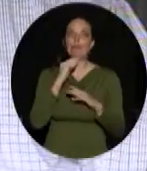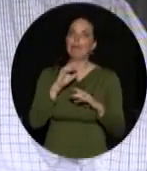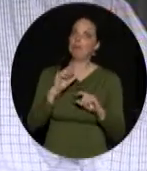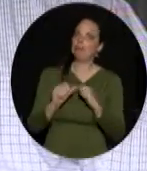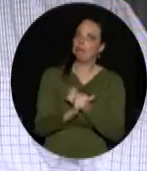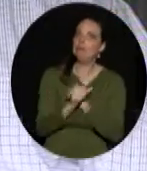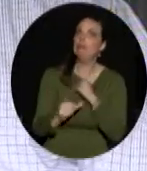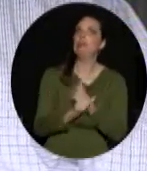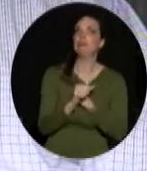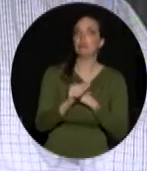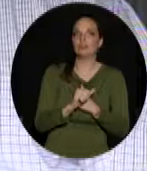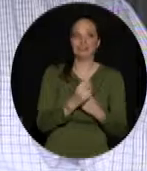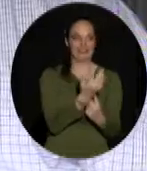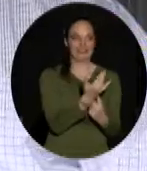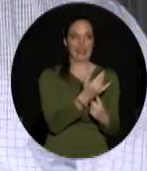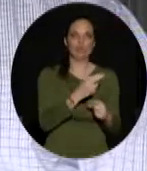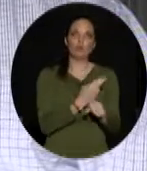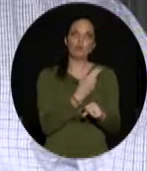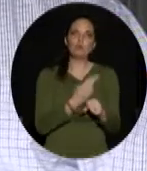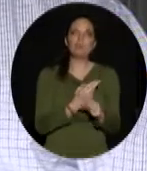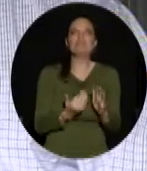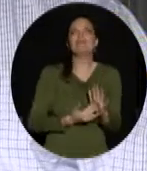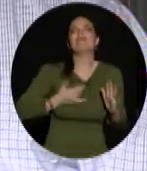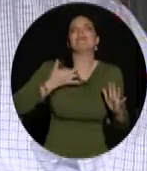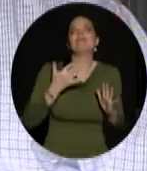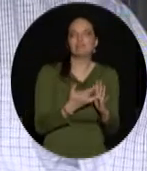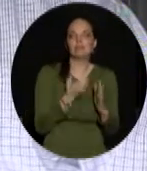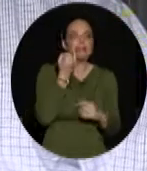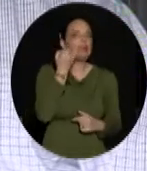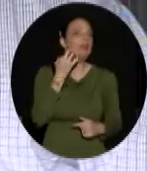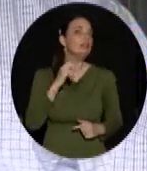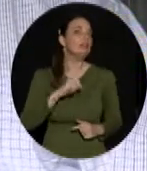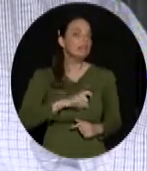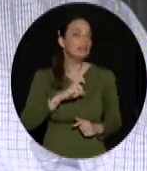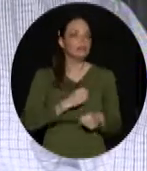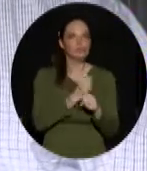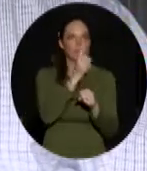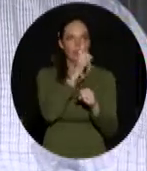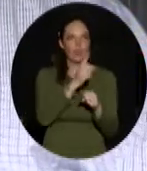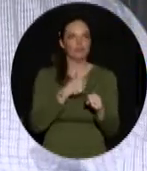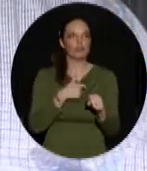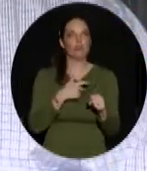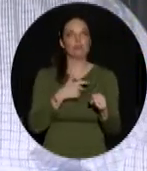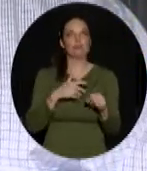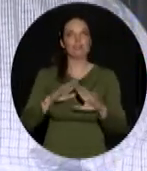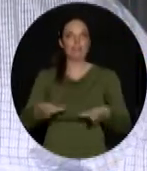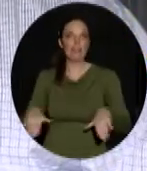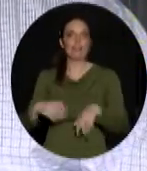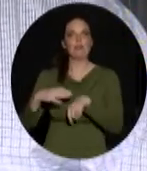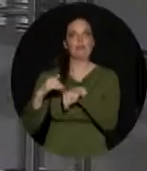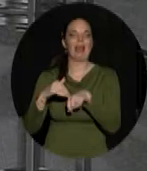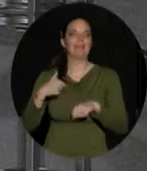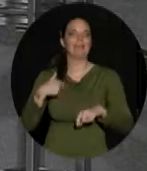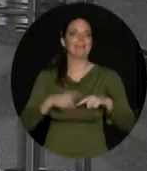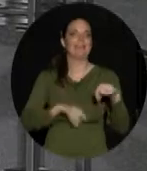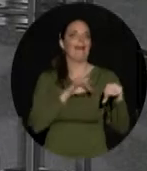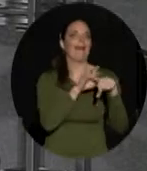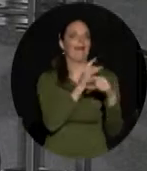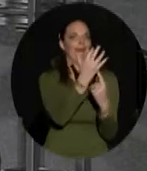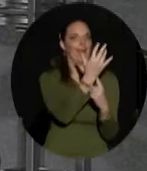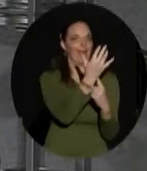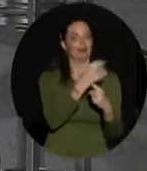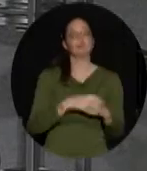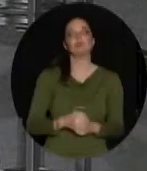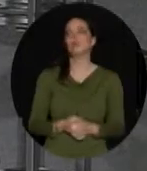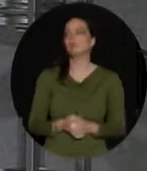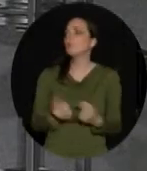they are really something that you want to use kind of sparingly if you need to, and again, making sure that they're out of reach of children and pets and things of that nature. Is there